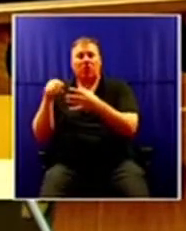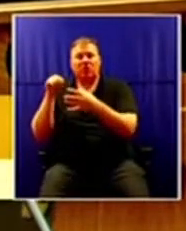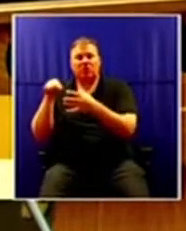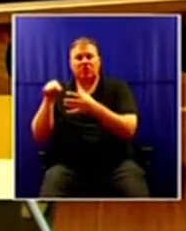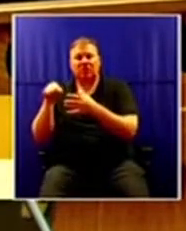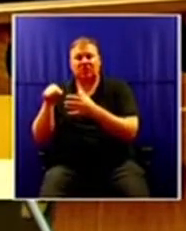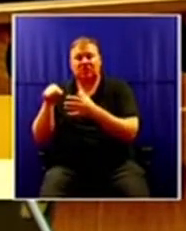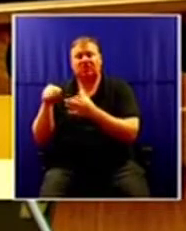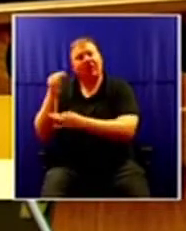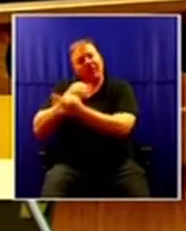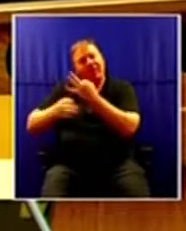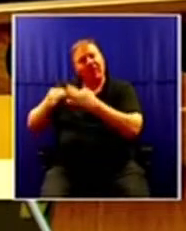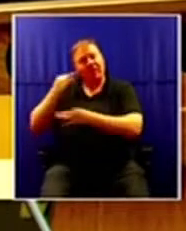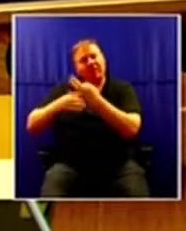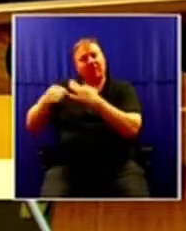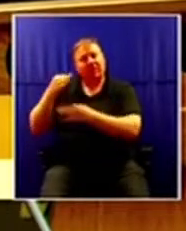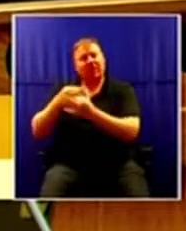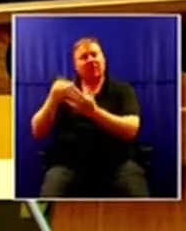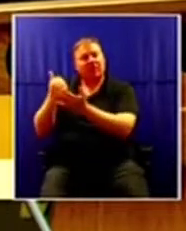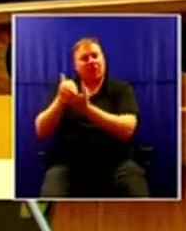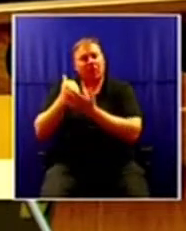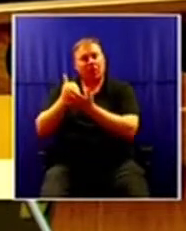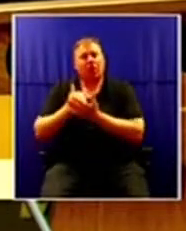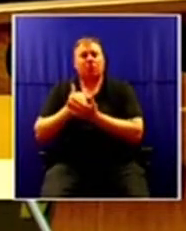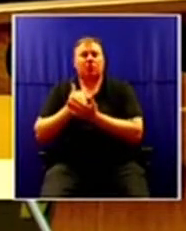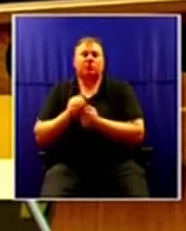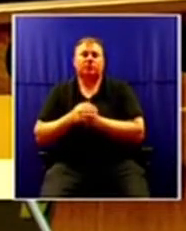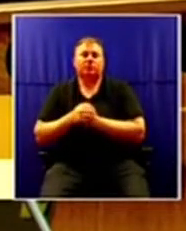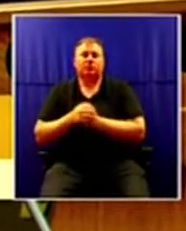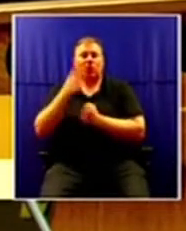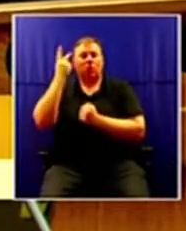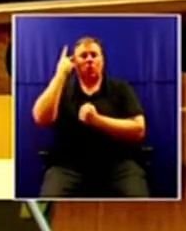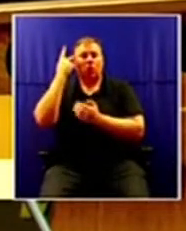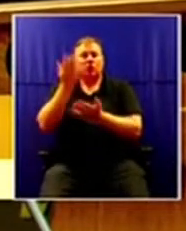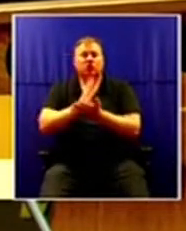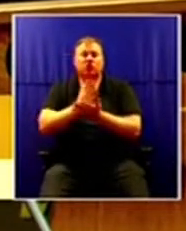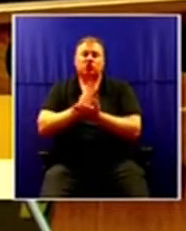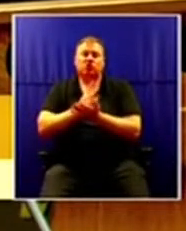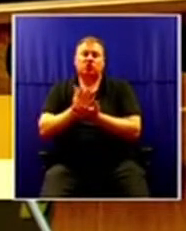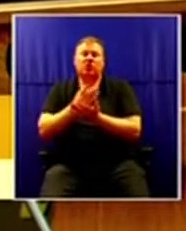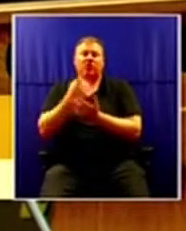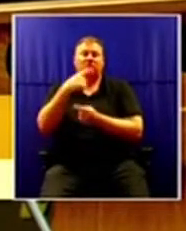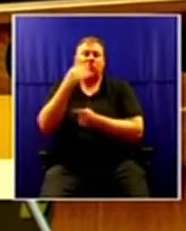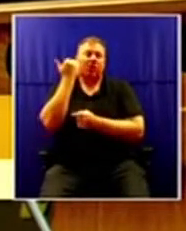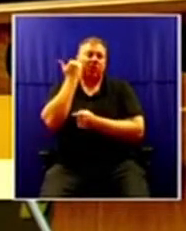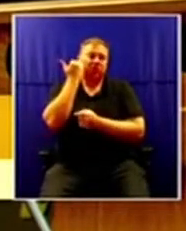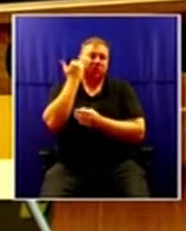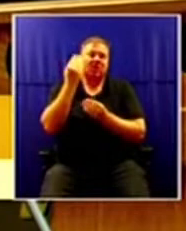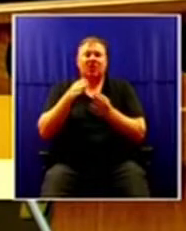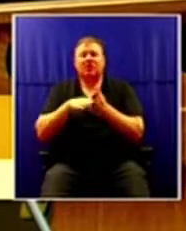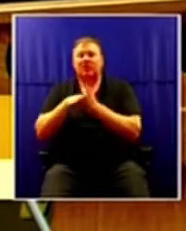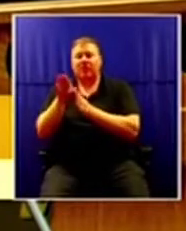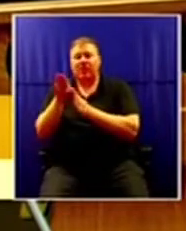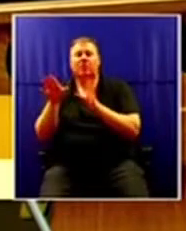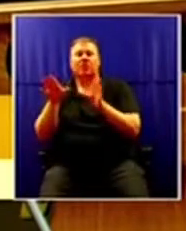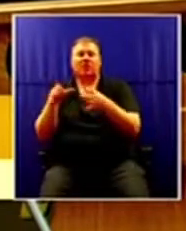advisory services to governments and to development agencies in